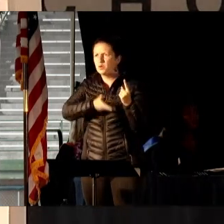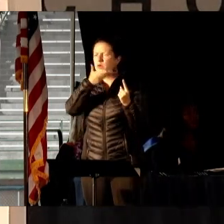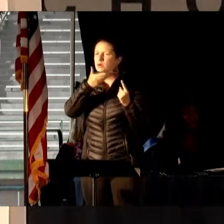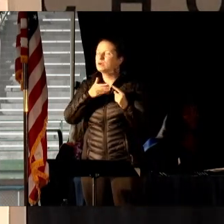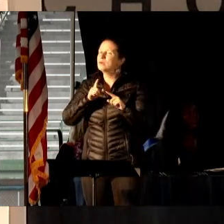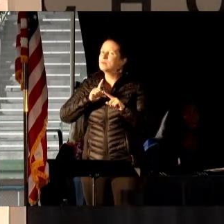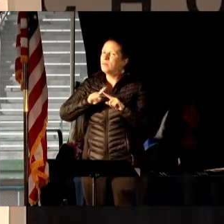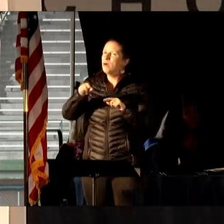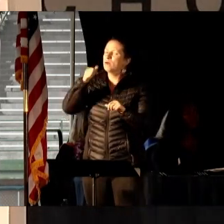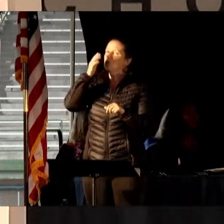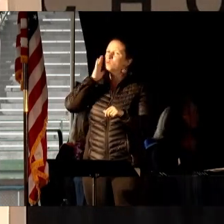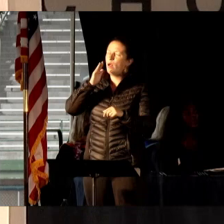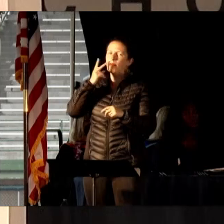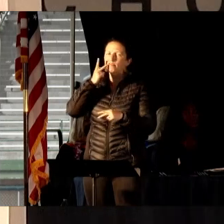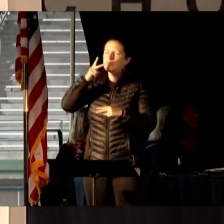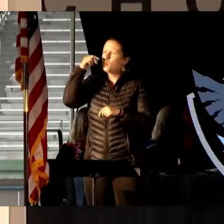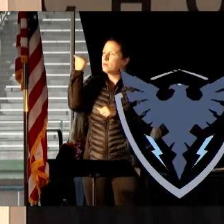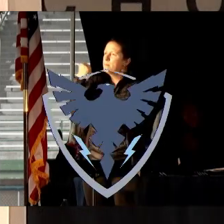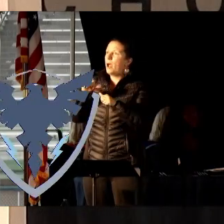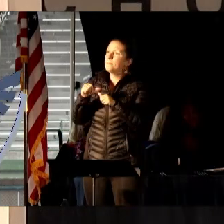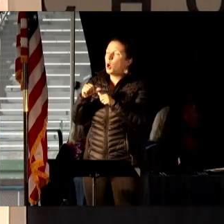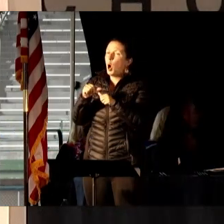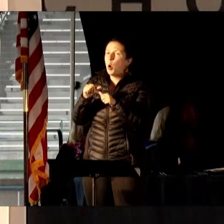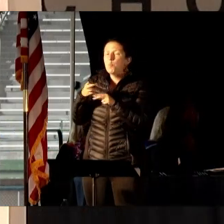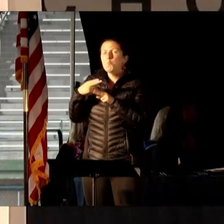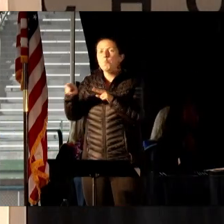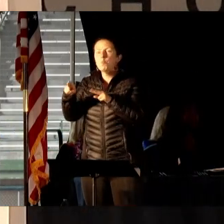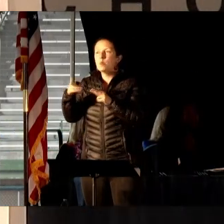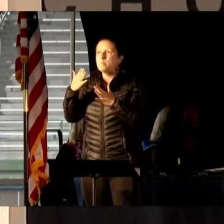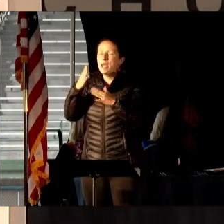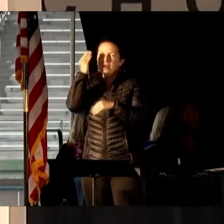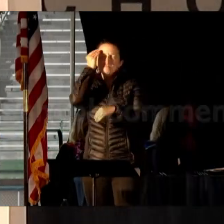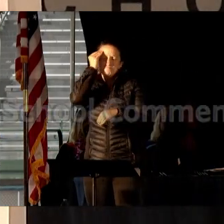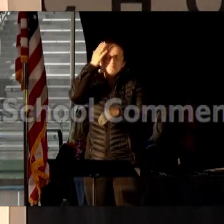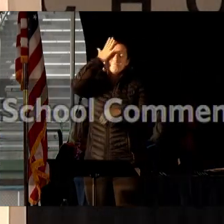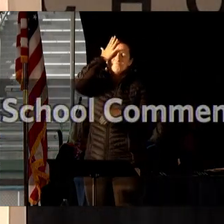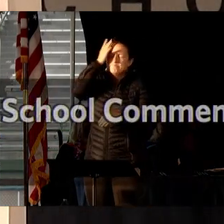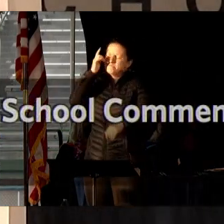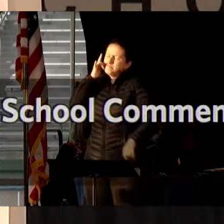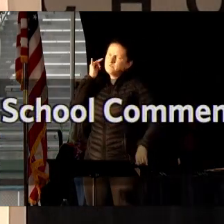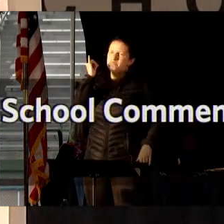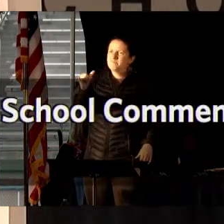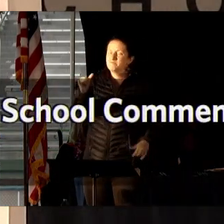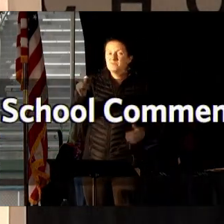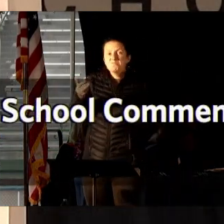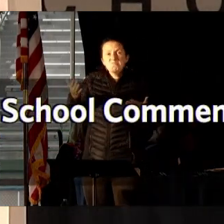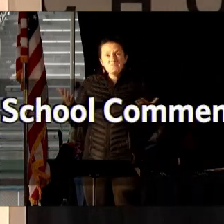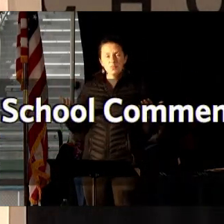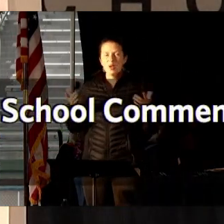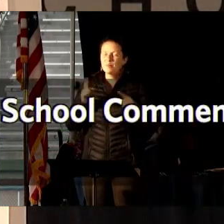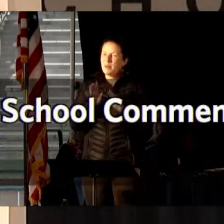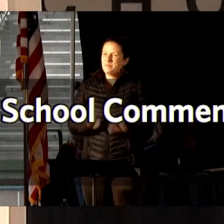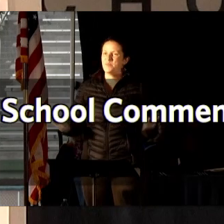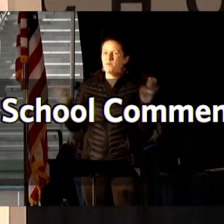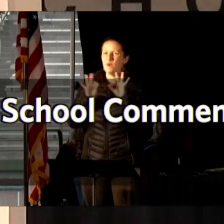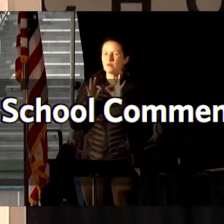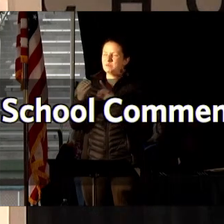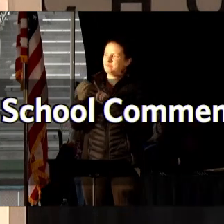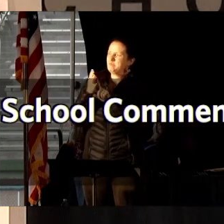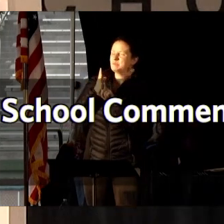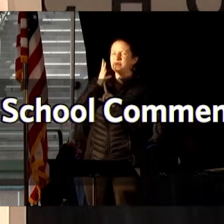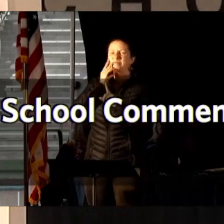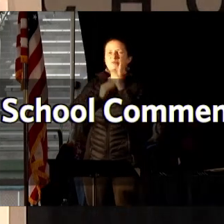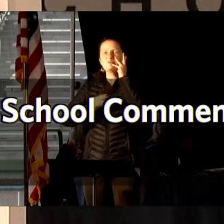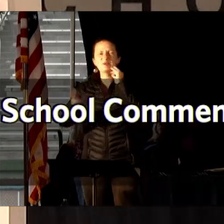or they can last for a second. But in the end, what matters is the experience. Every time I look at each of your faces, it breaks